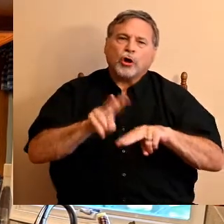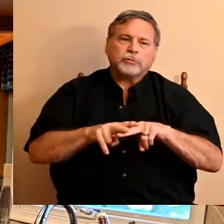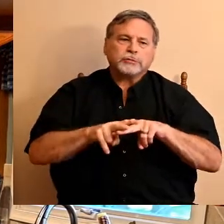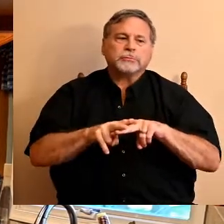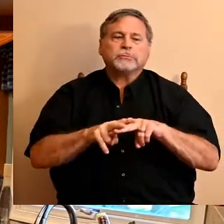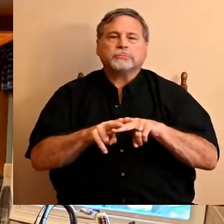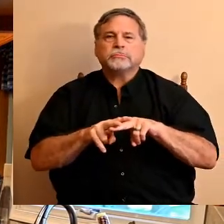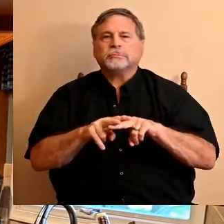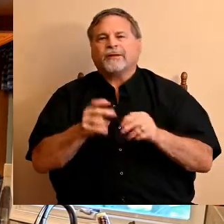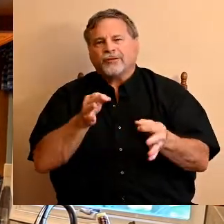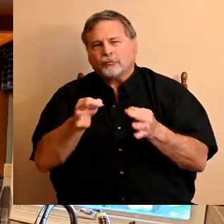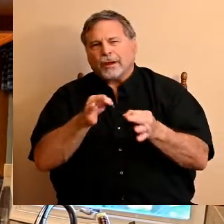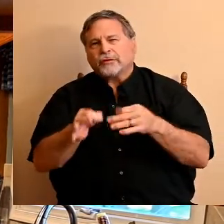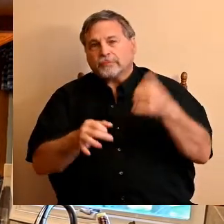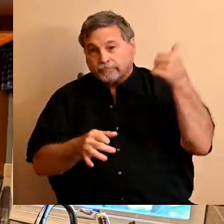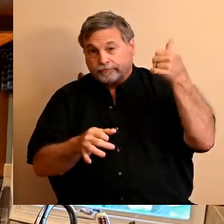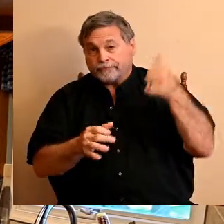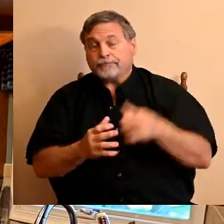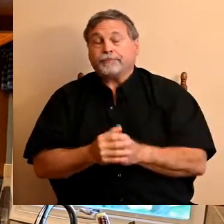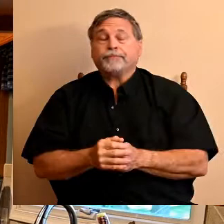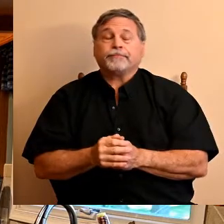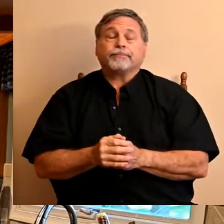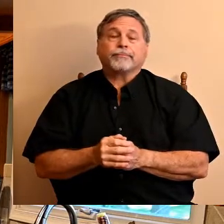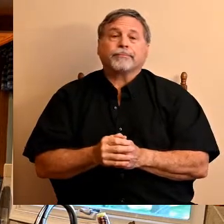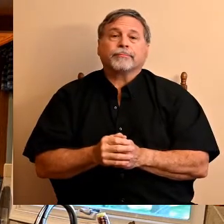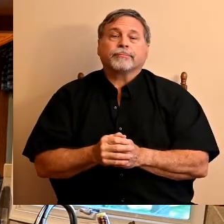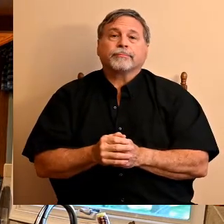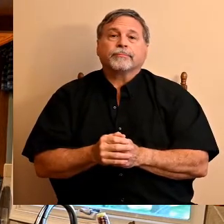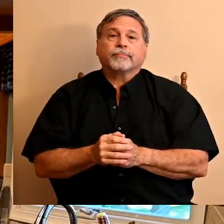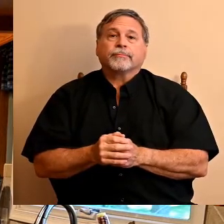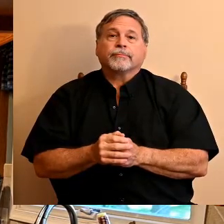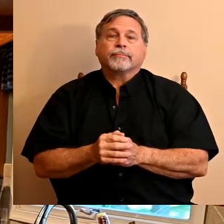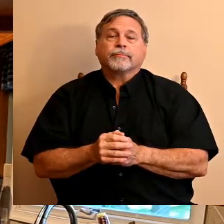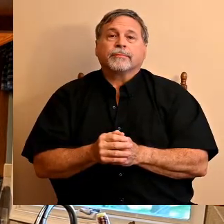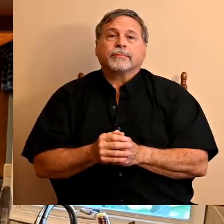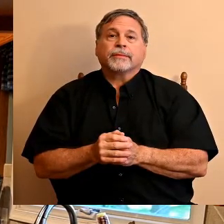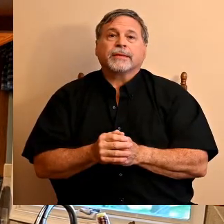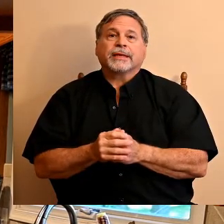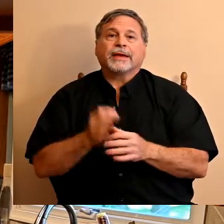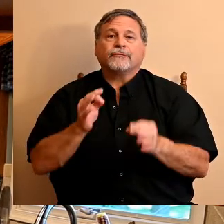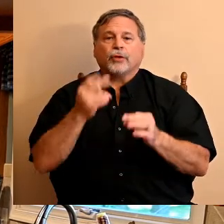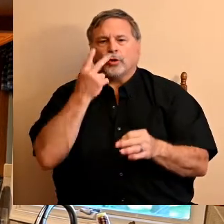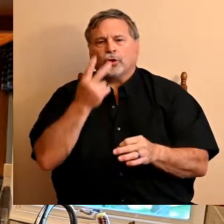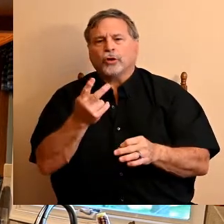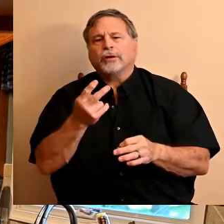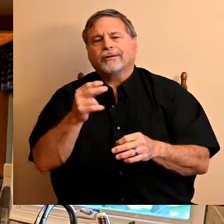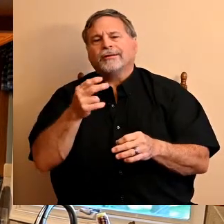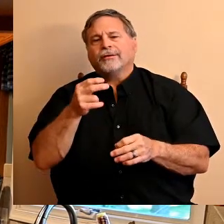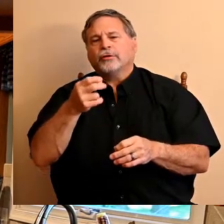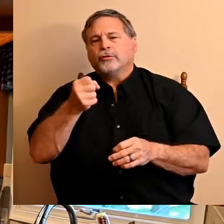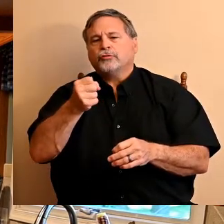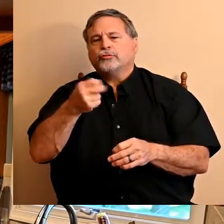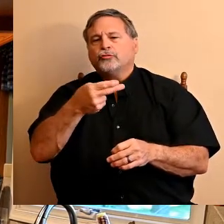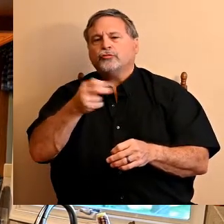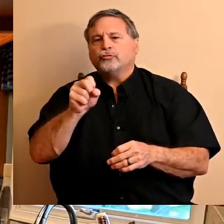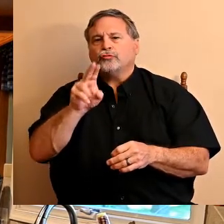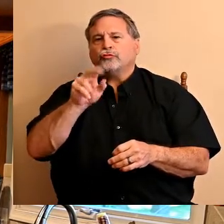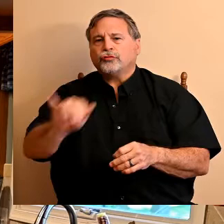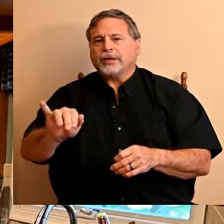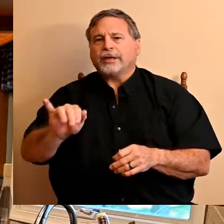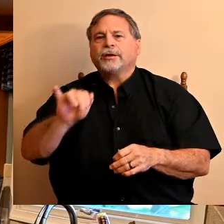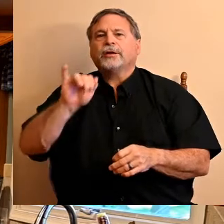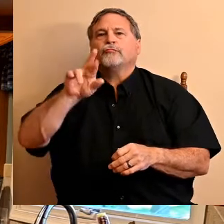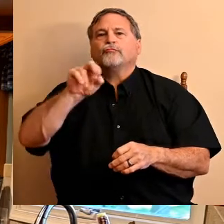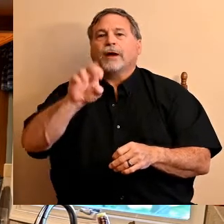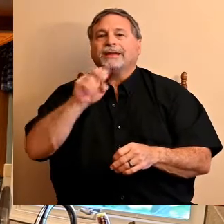directions on that on the screen. But if you look at sushi rice, it is actually, sushi is vinegar rice, so that's why you have